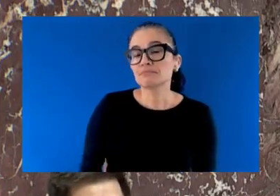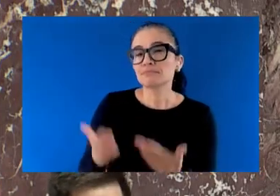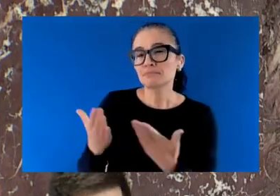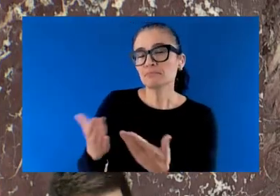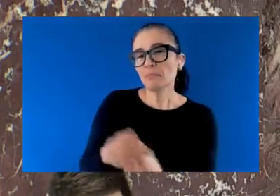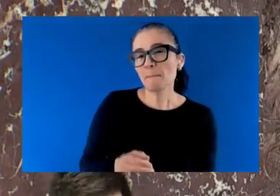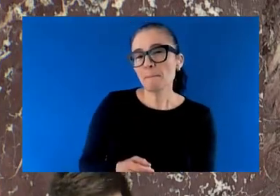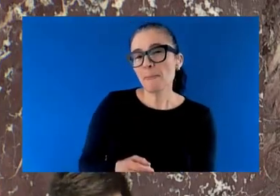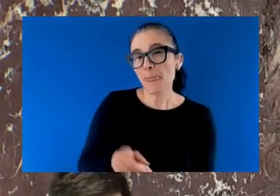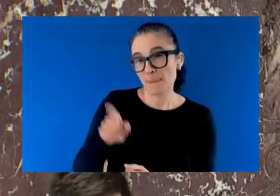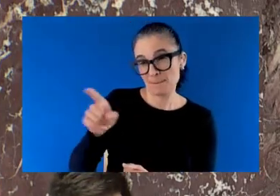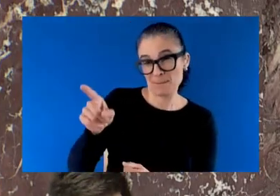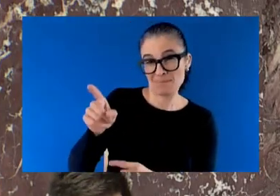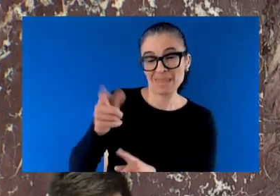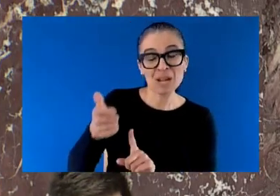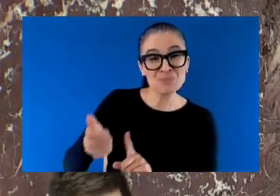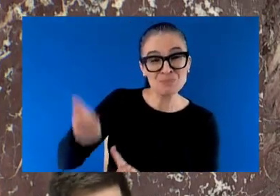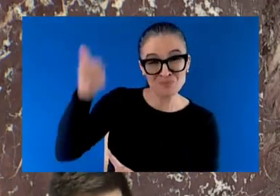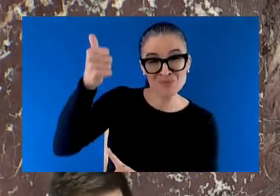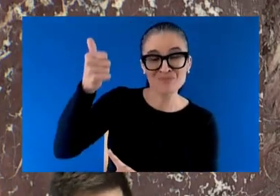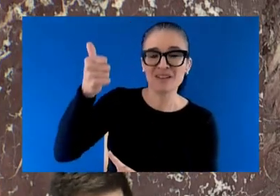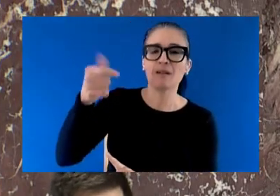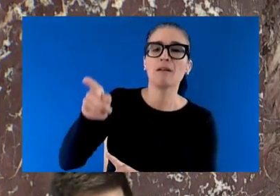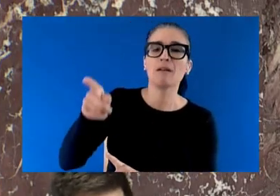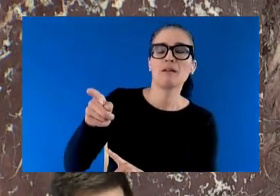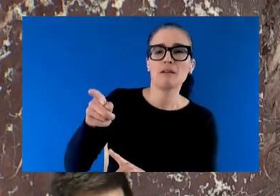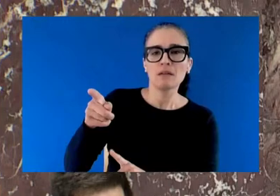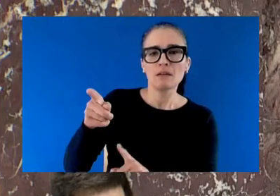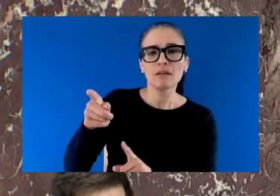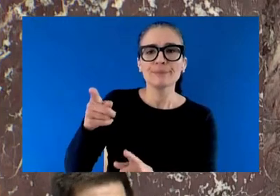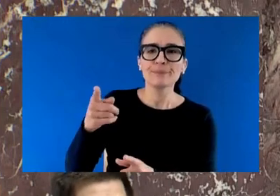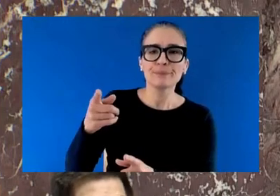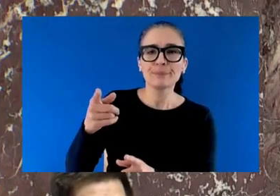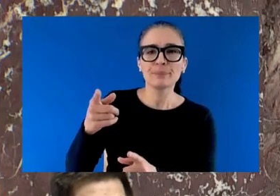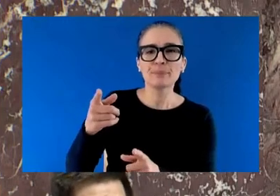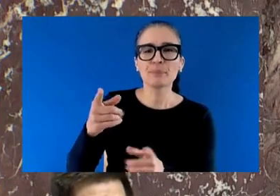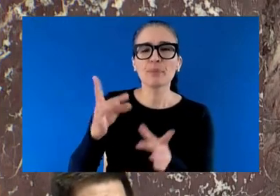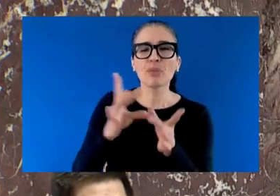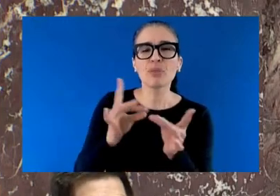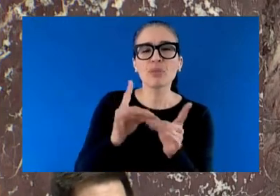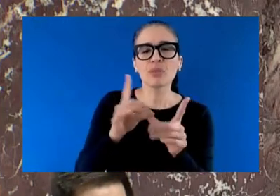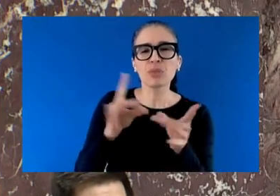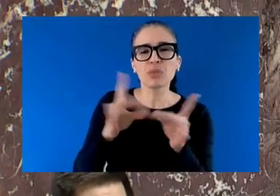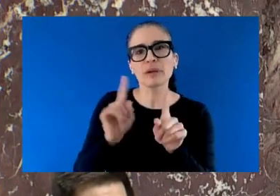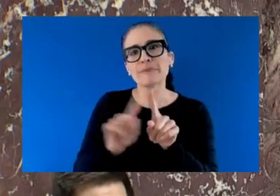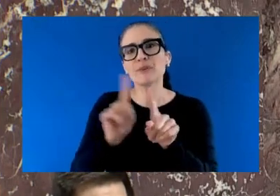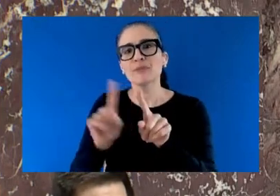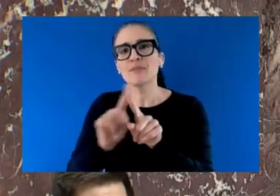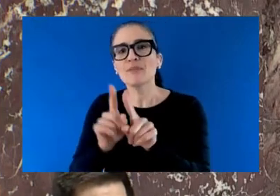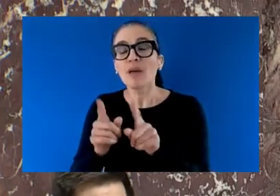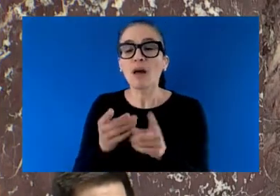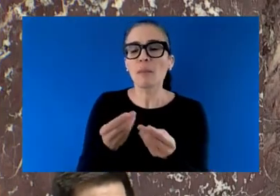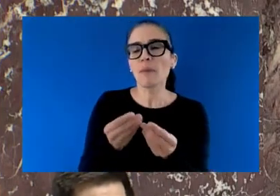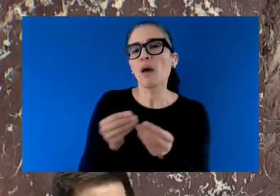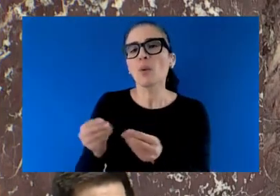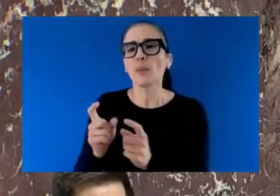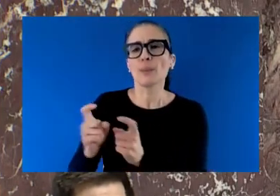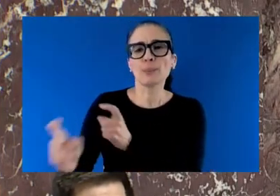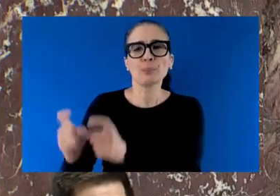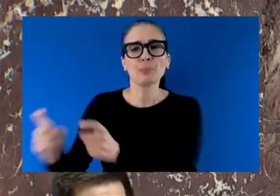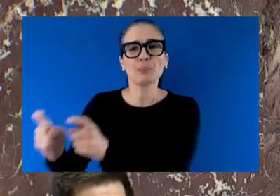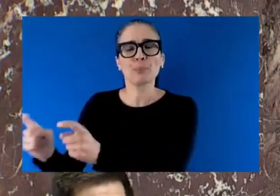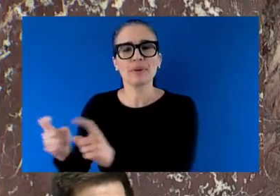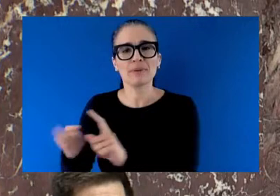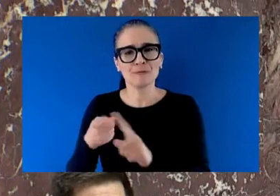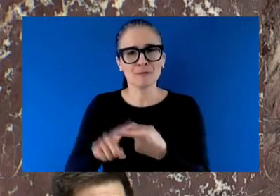what's happened with the 23% increase in carbon tax and how this government is spending those carbon tax funds. Hundreds of millions of taxpayers' dollars